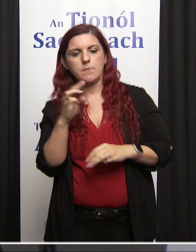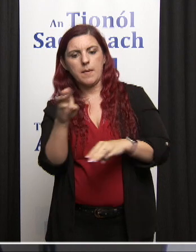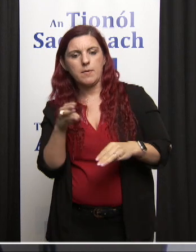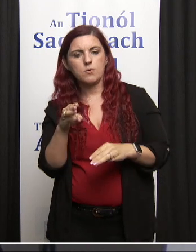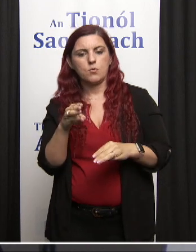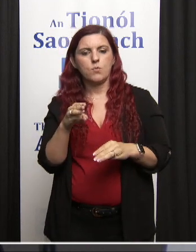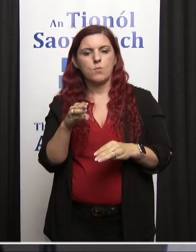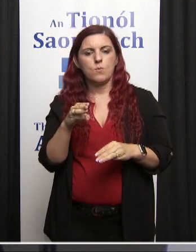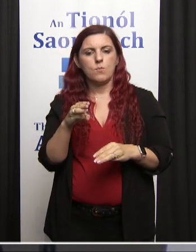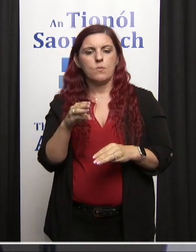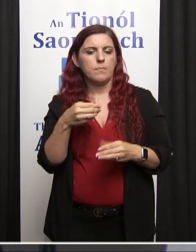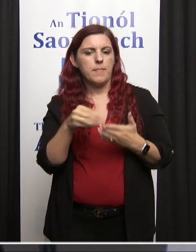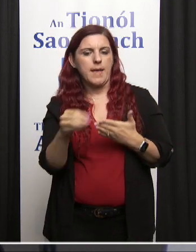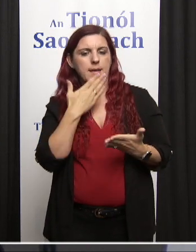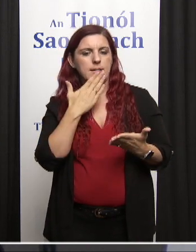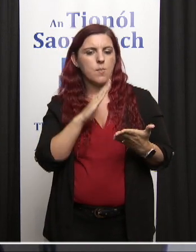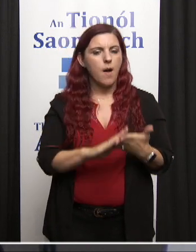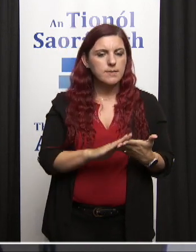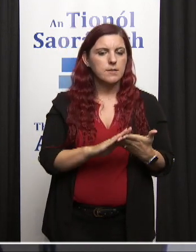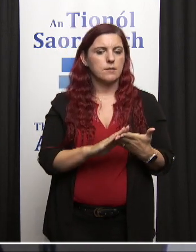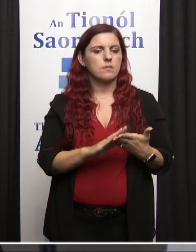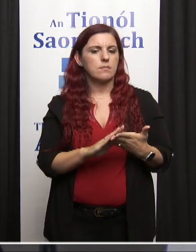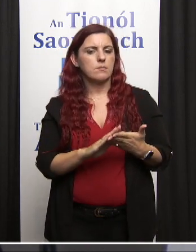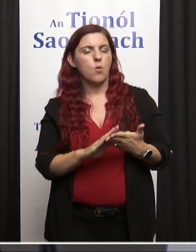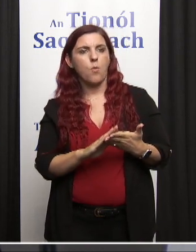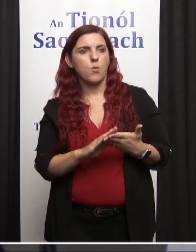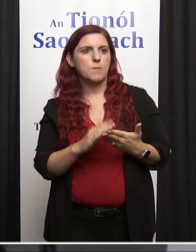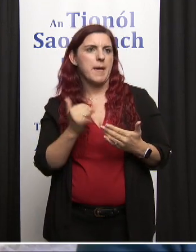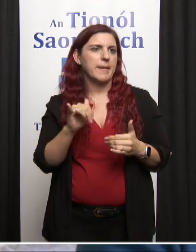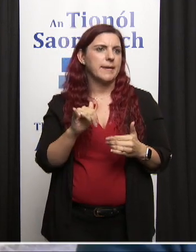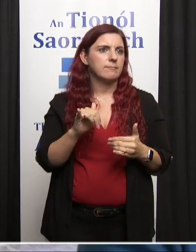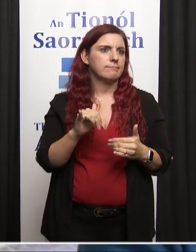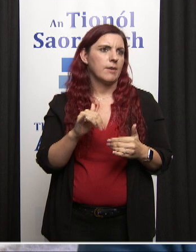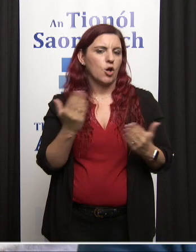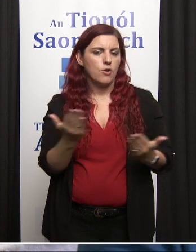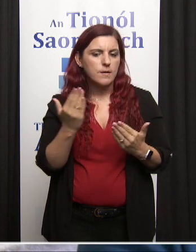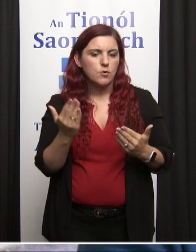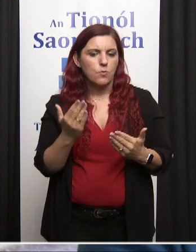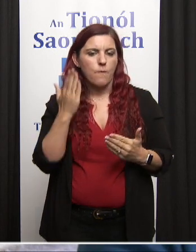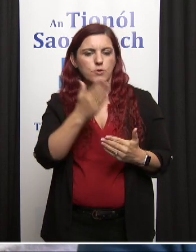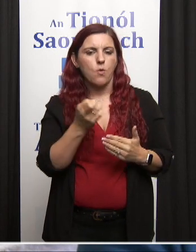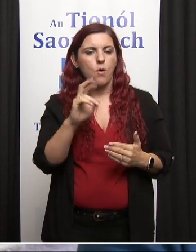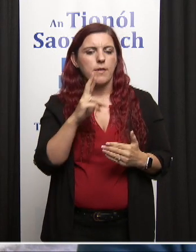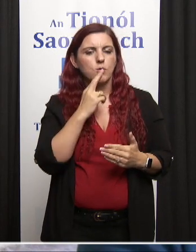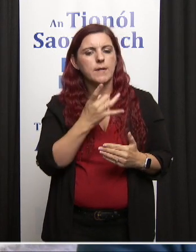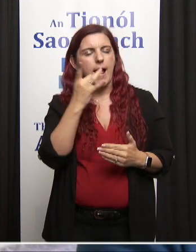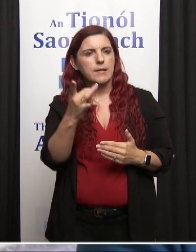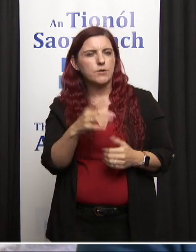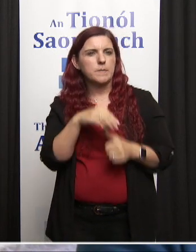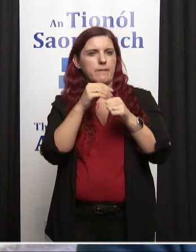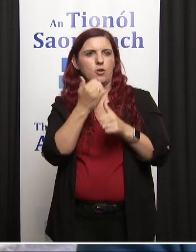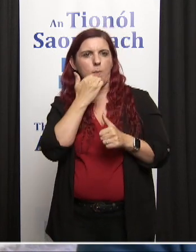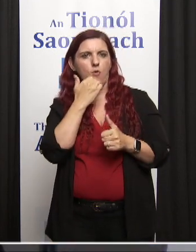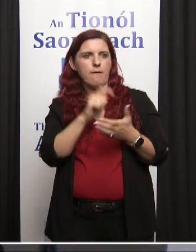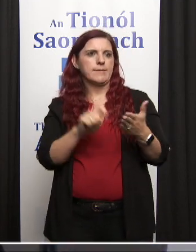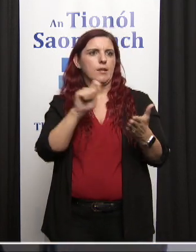deposit, which might discourage the more frivolous candidates, or that you would ask for a certain number of signatures from